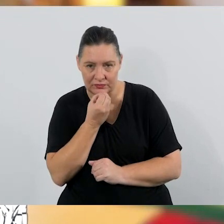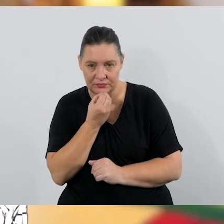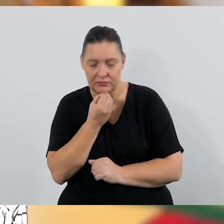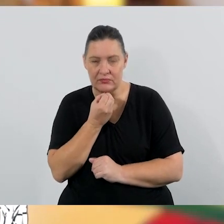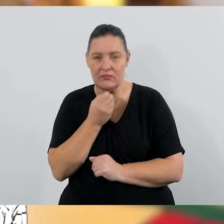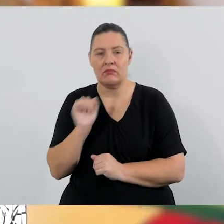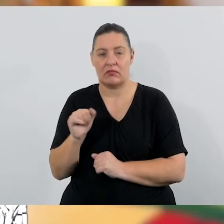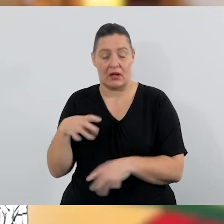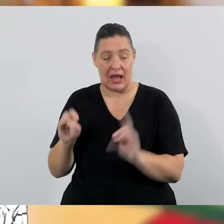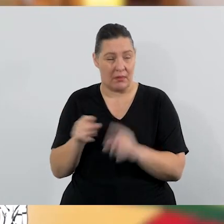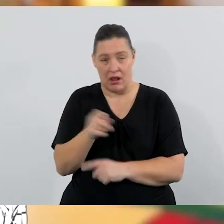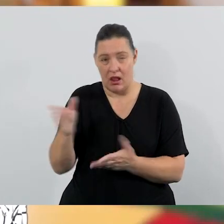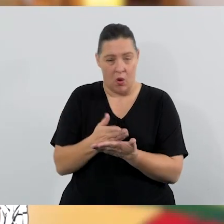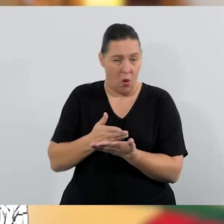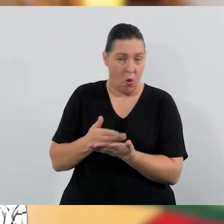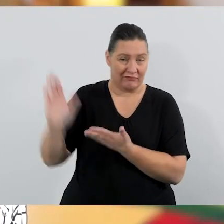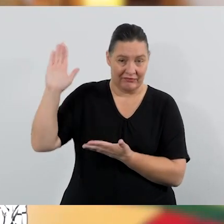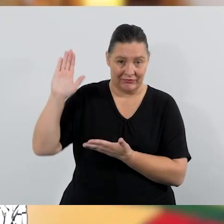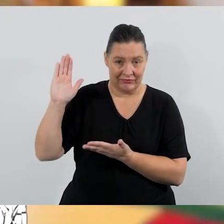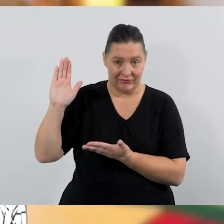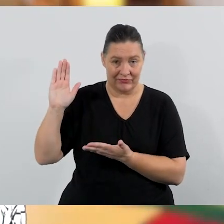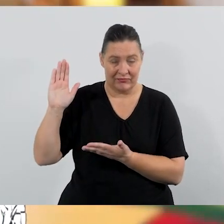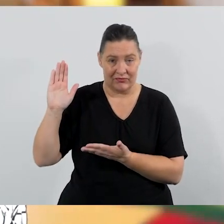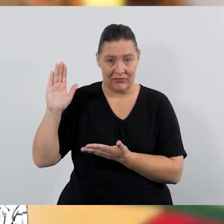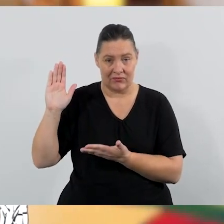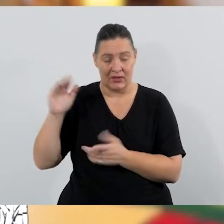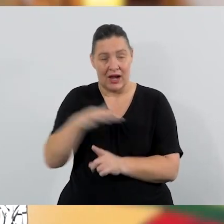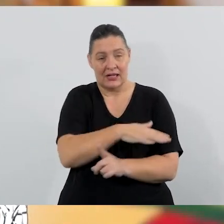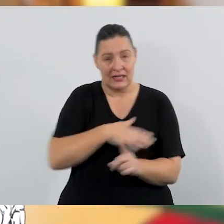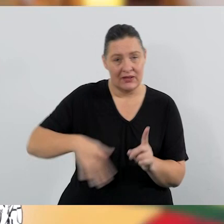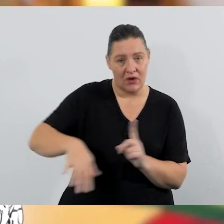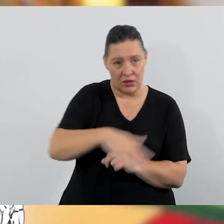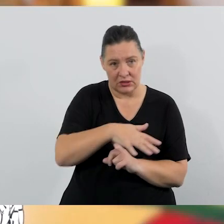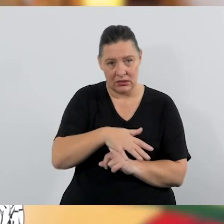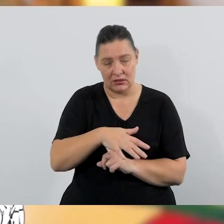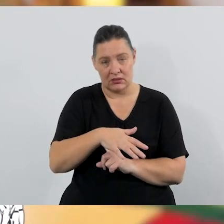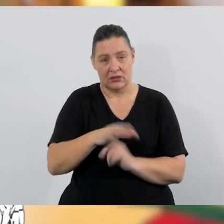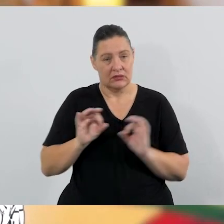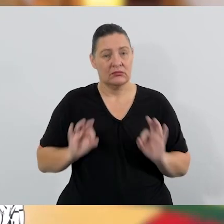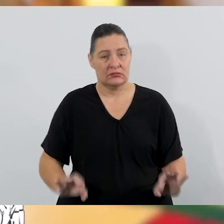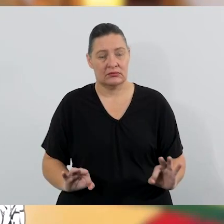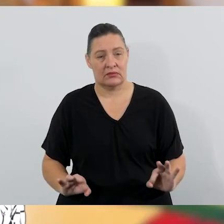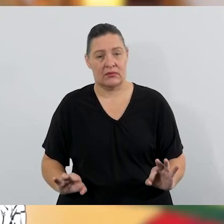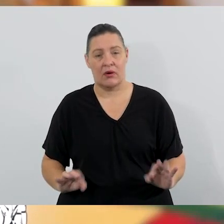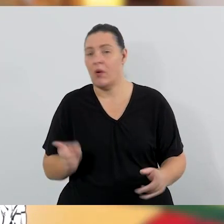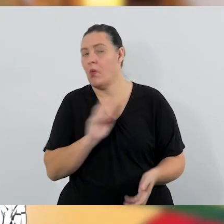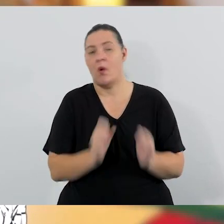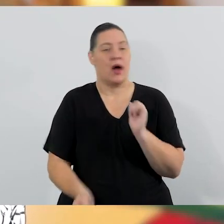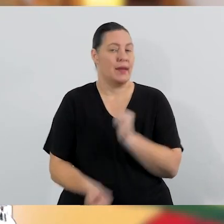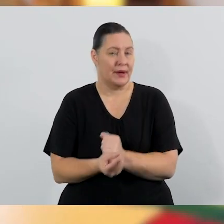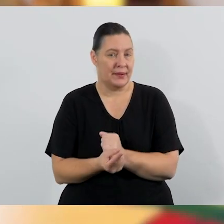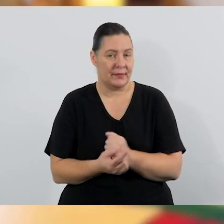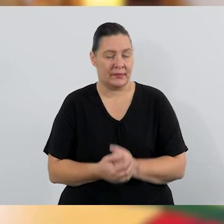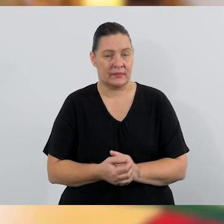prey. So now, if all of those animals were to be taken away in an environment, or from an environment rather, what